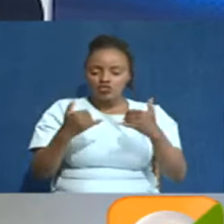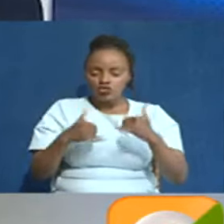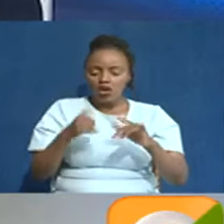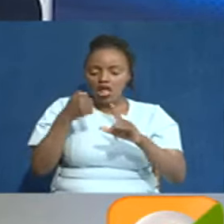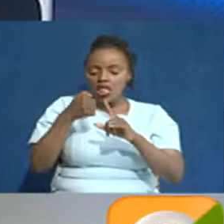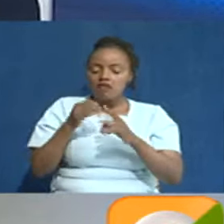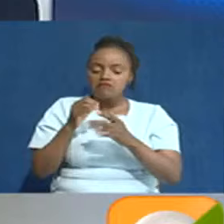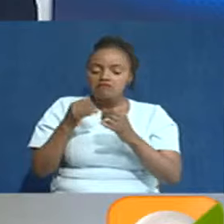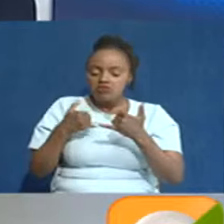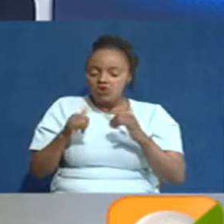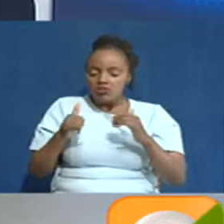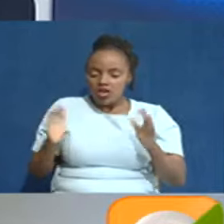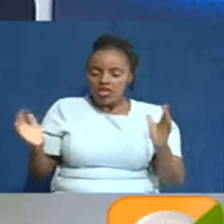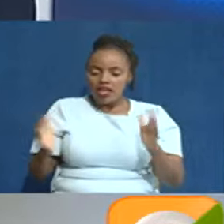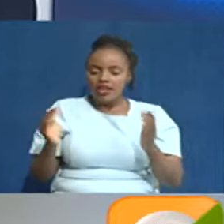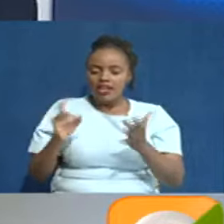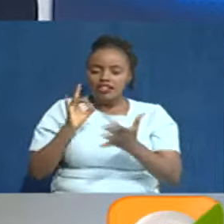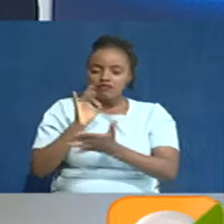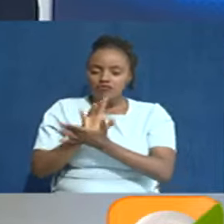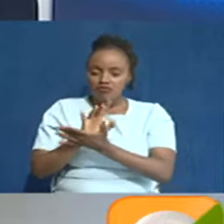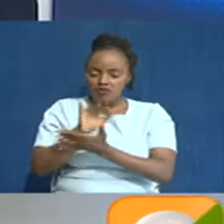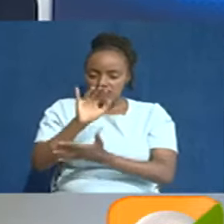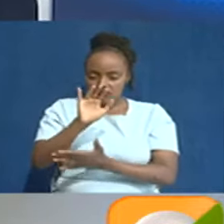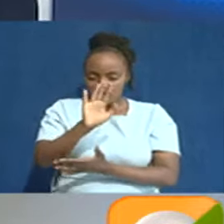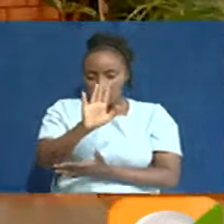his impeachment. Seth Olale has more.